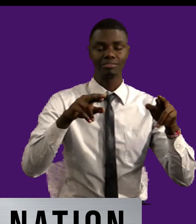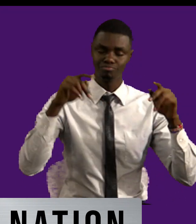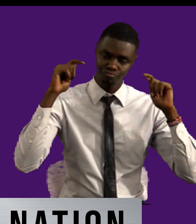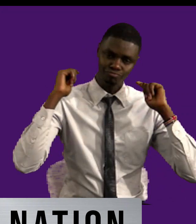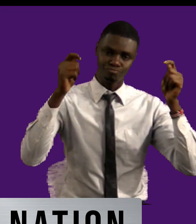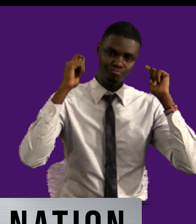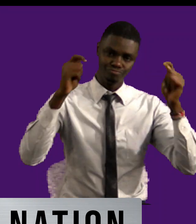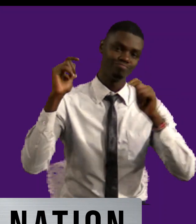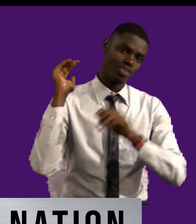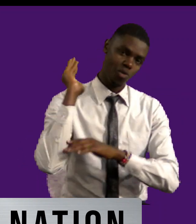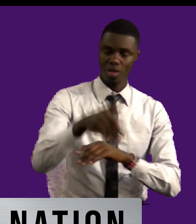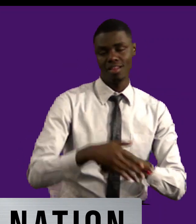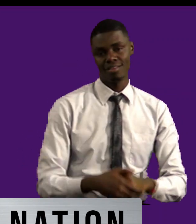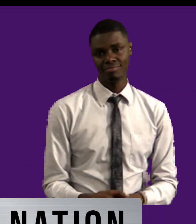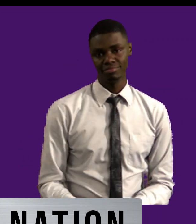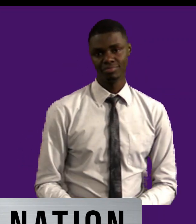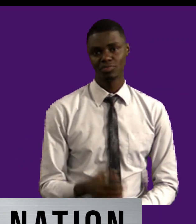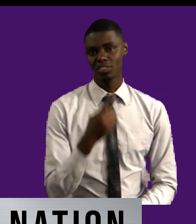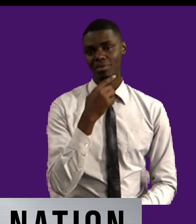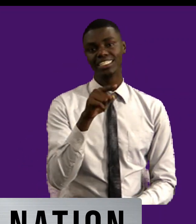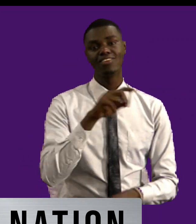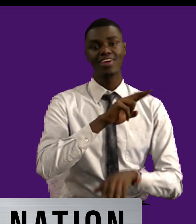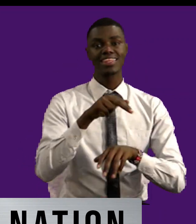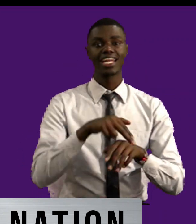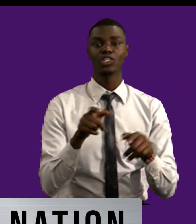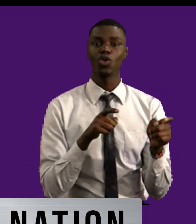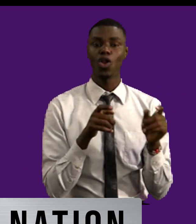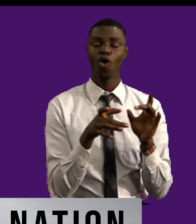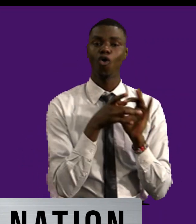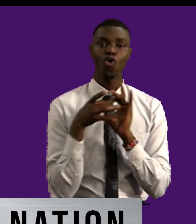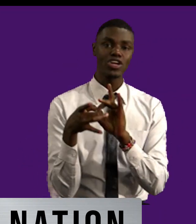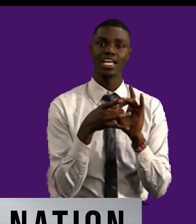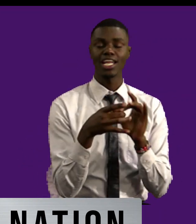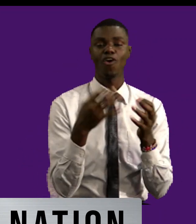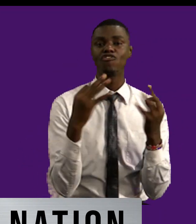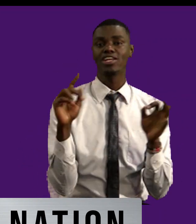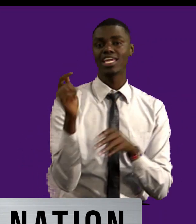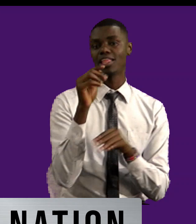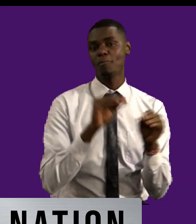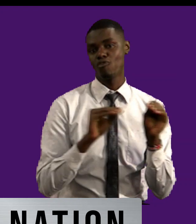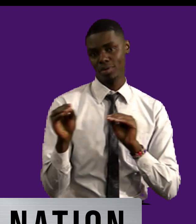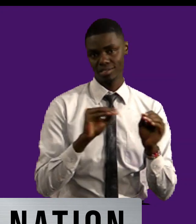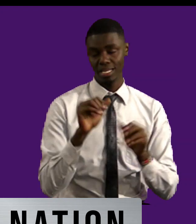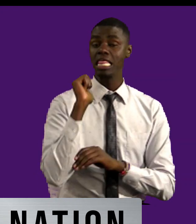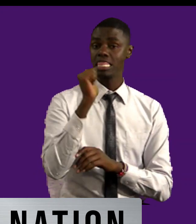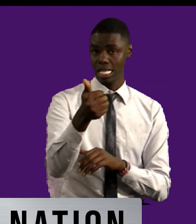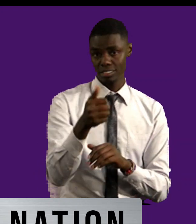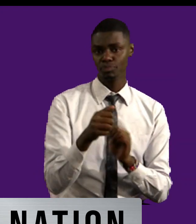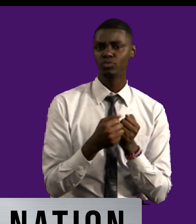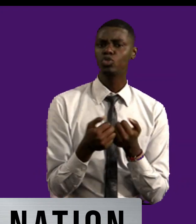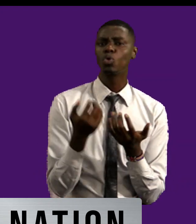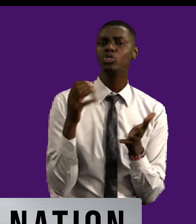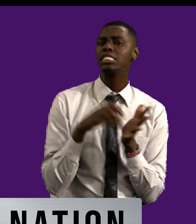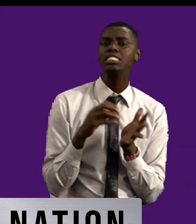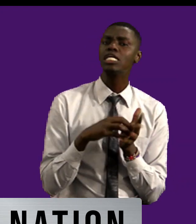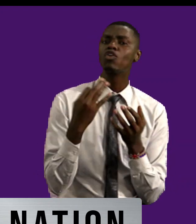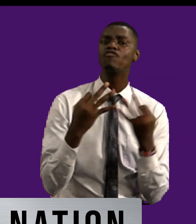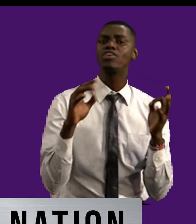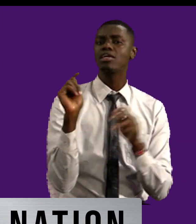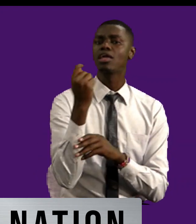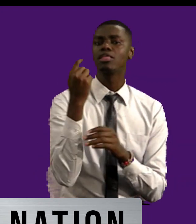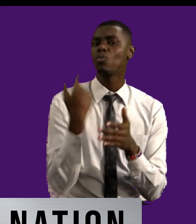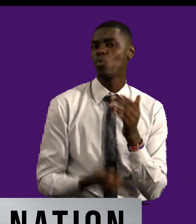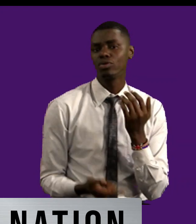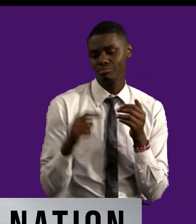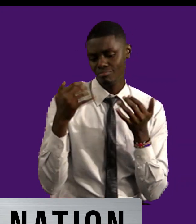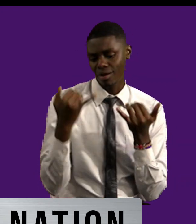seen. You say you're the national coordinator of Free Kenya Movement. Sure. What is the state of Free Kenya Movement